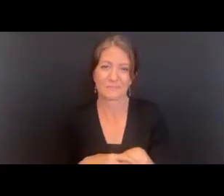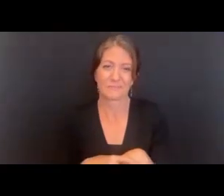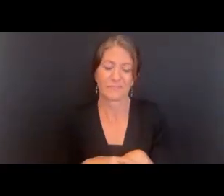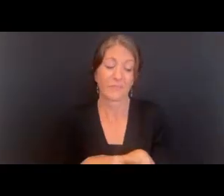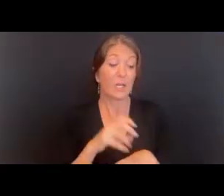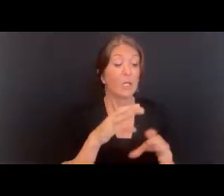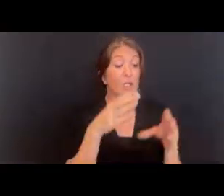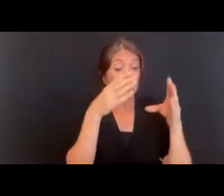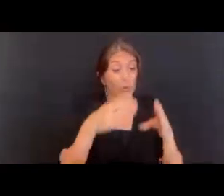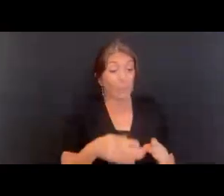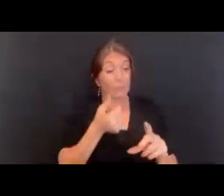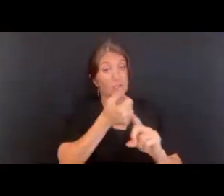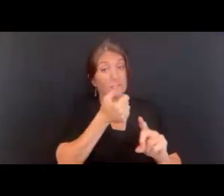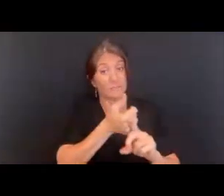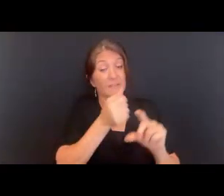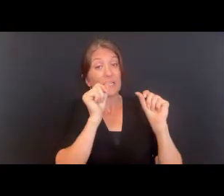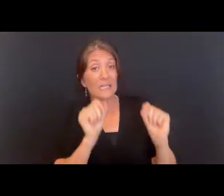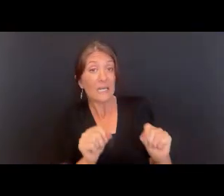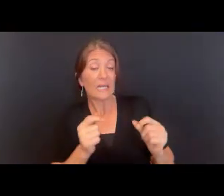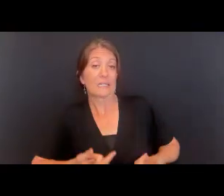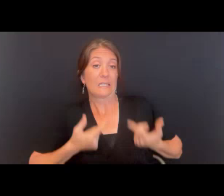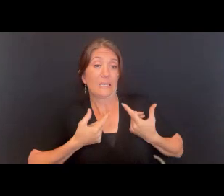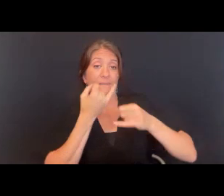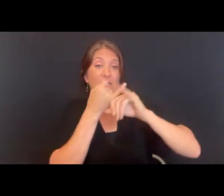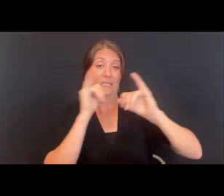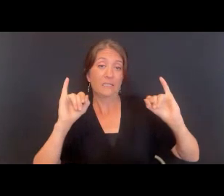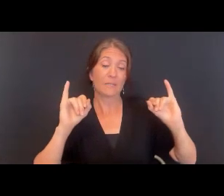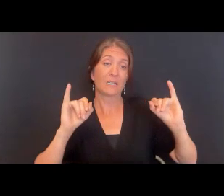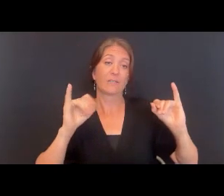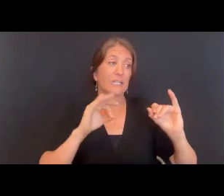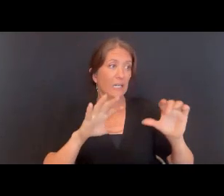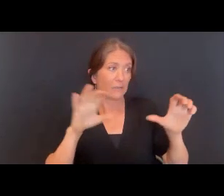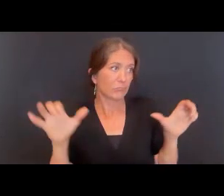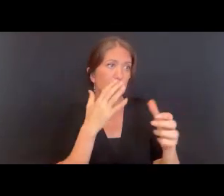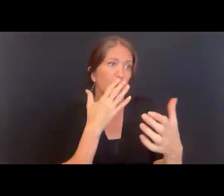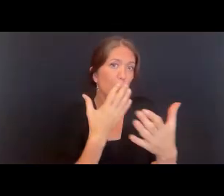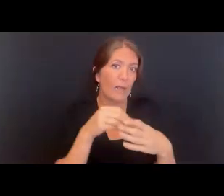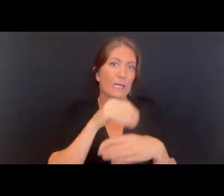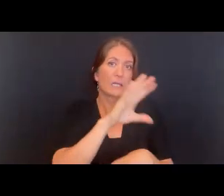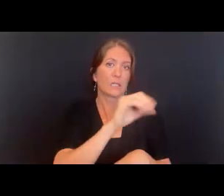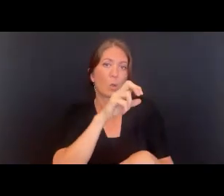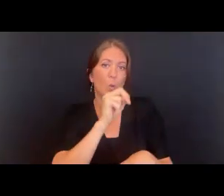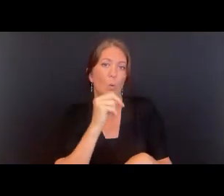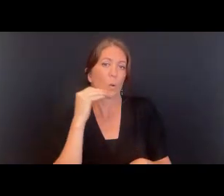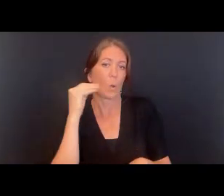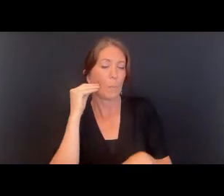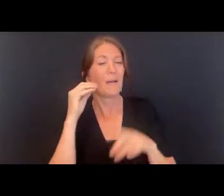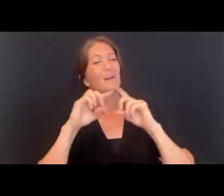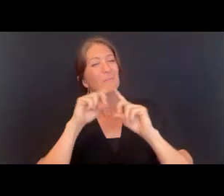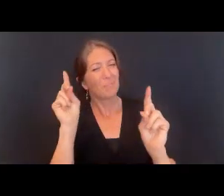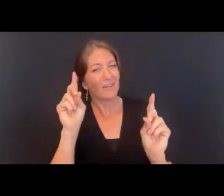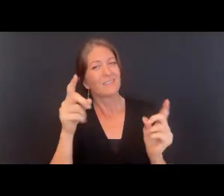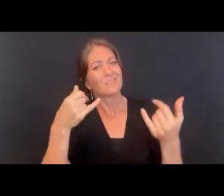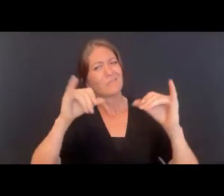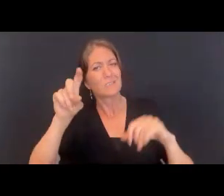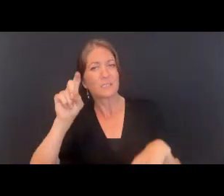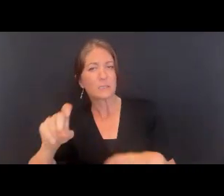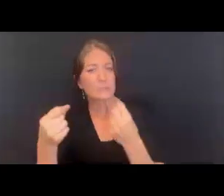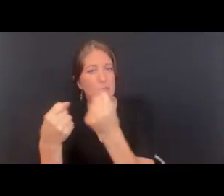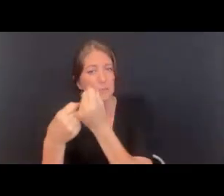themselves is able to live independently and to thrive in their home, but we want to make sure that they have the support is